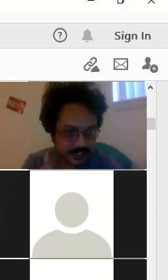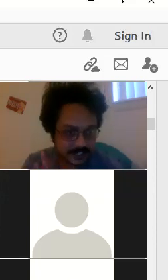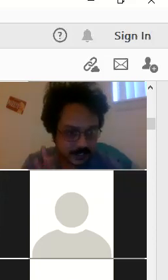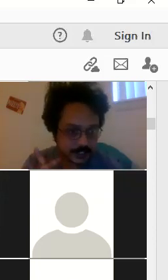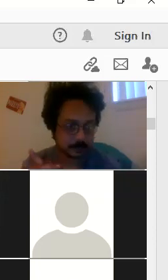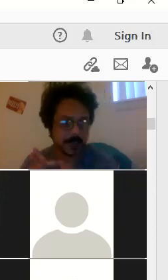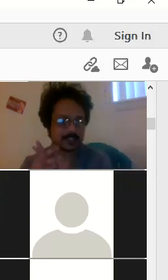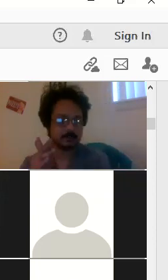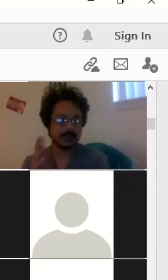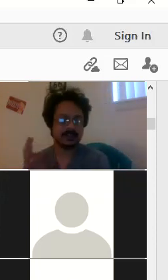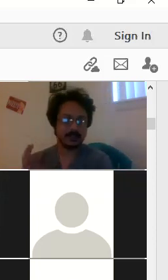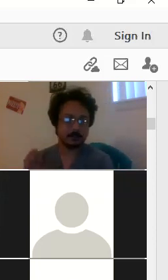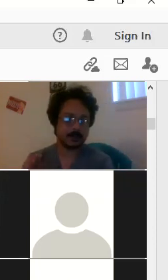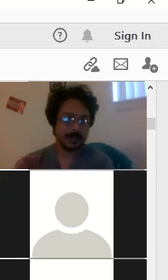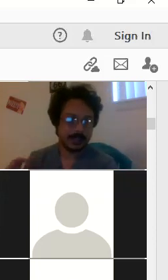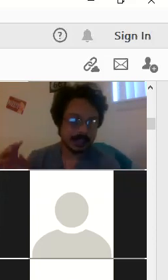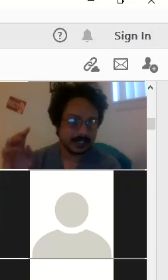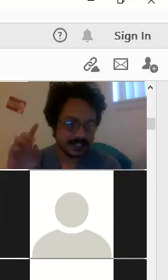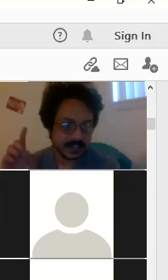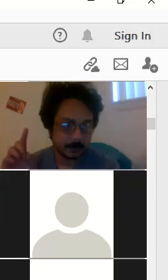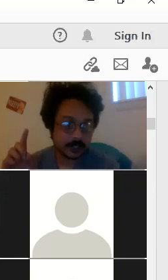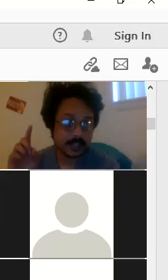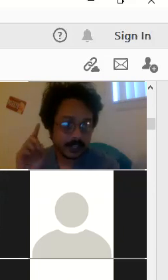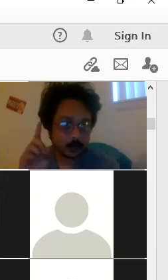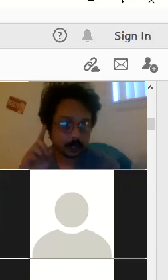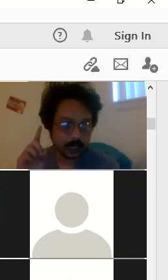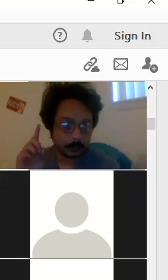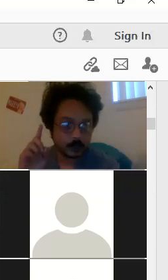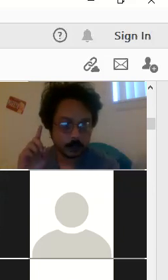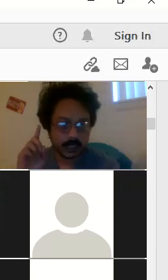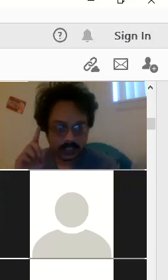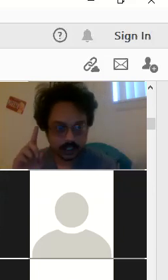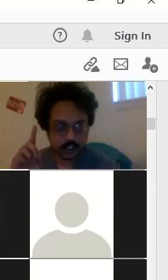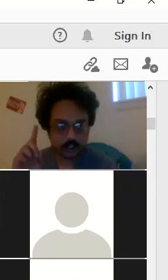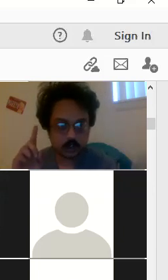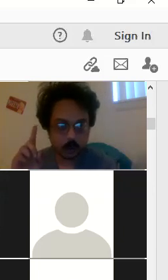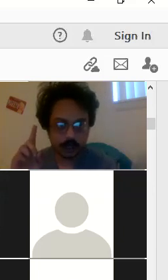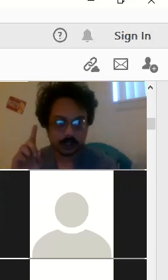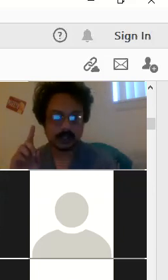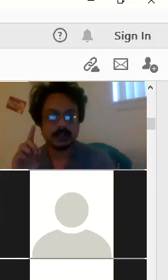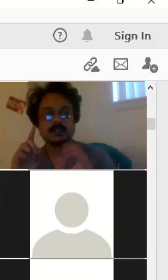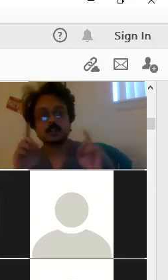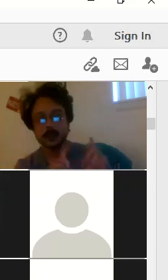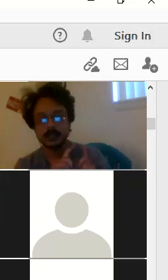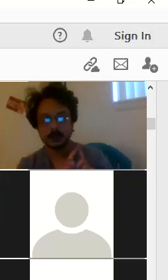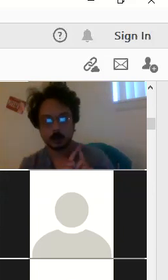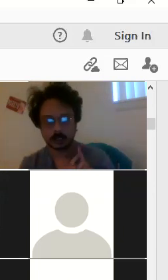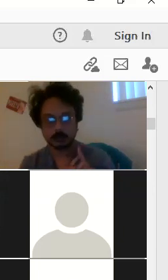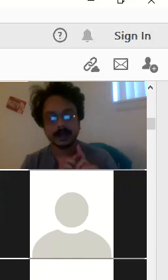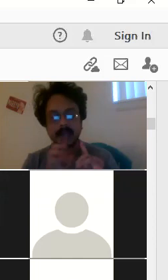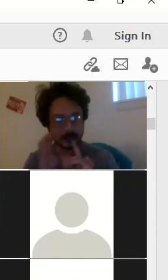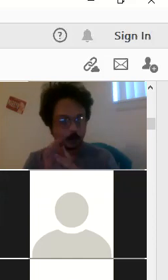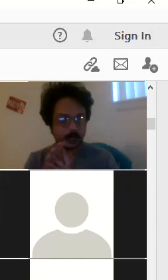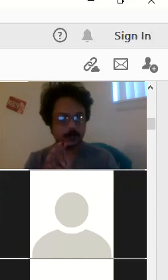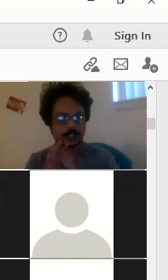Yes, linear search, max min. Yep. Yes, I'll come to that. Indu, so insertion sort is a sorting